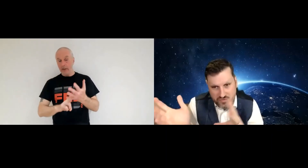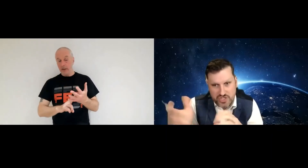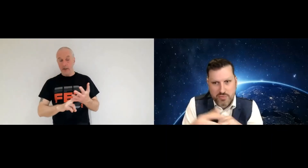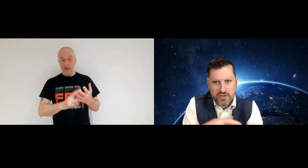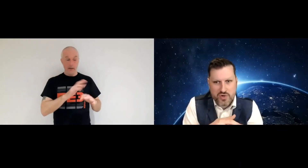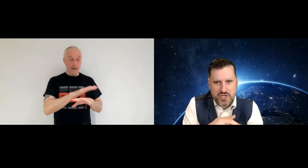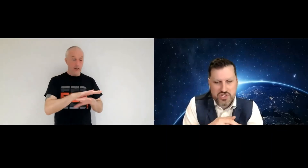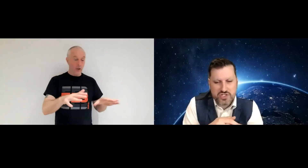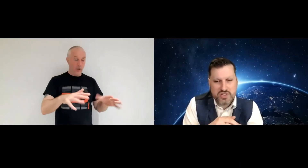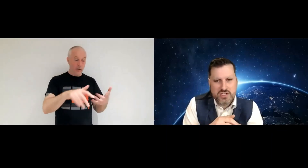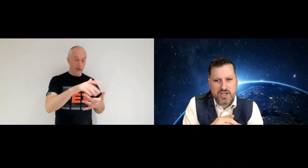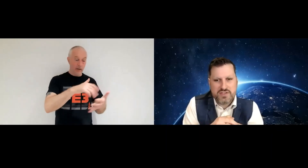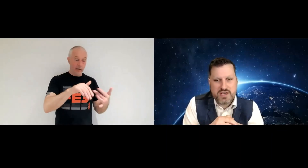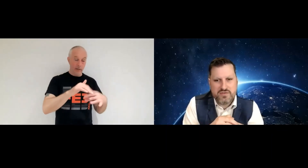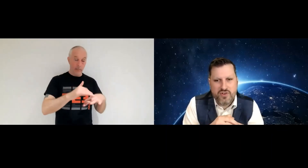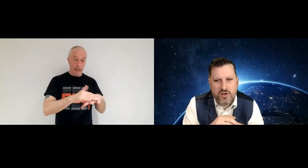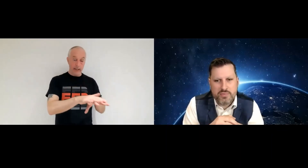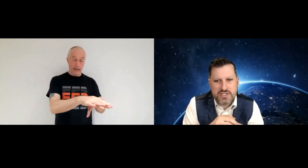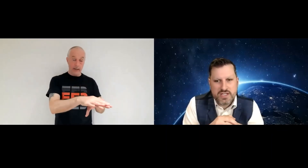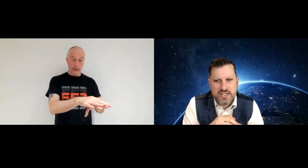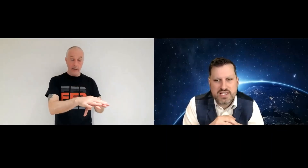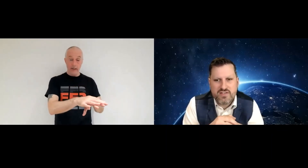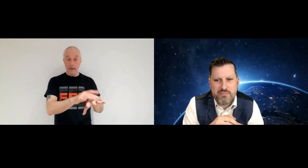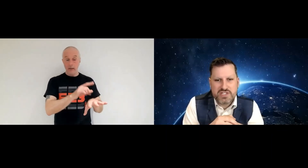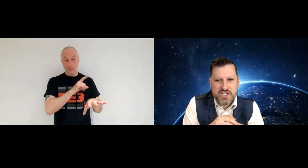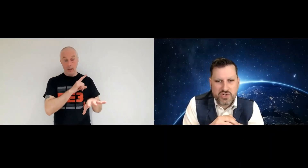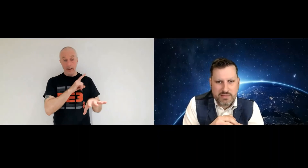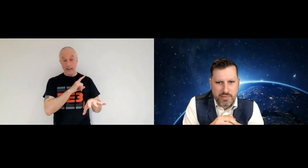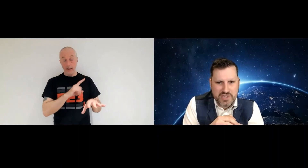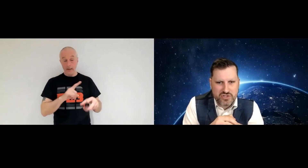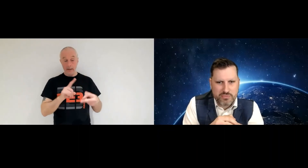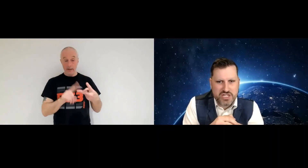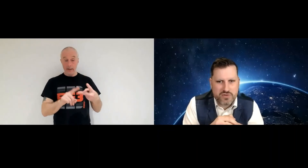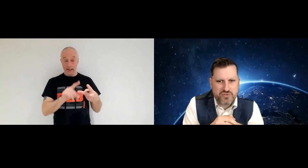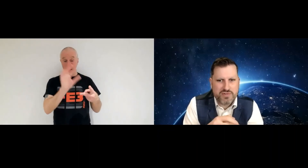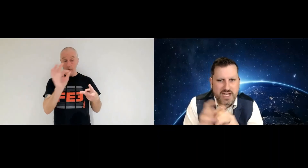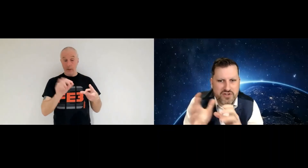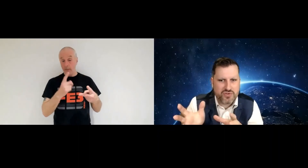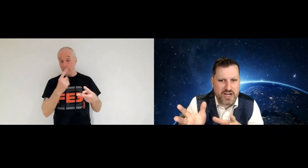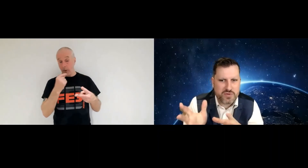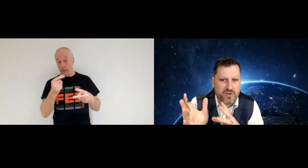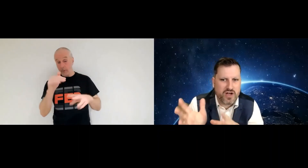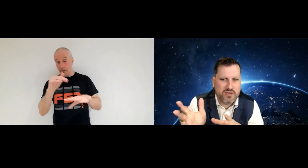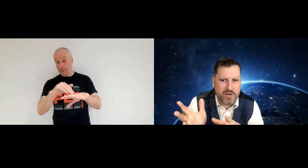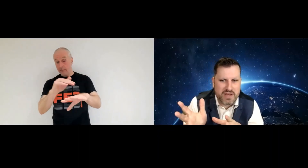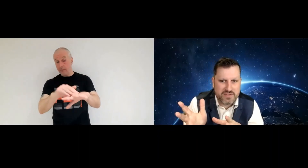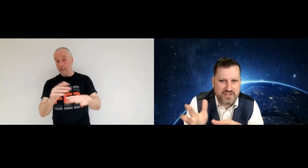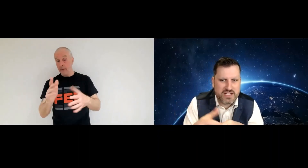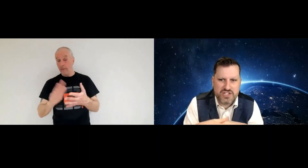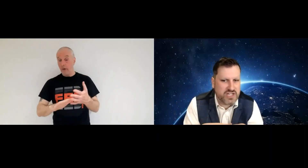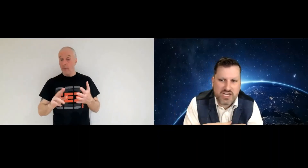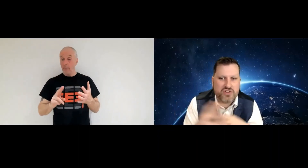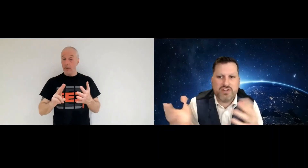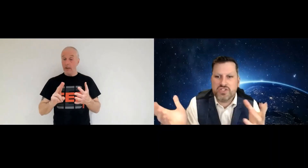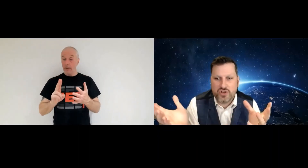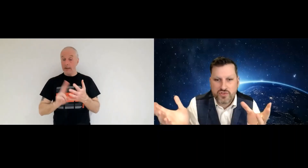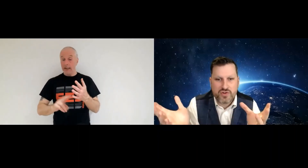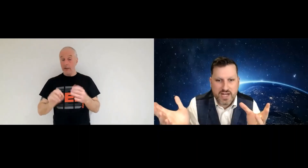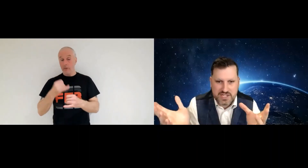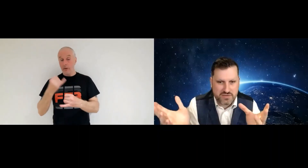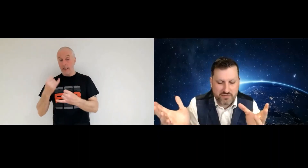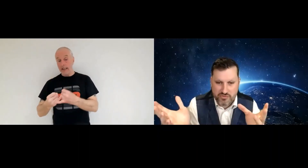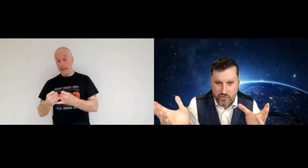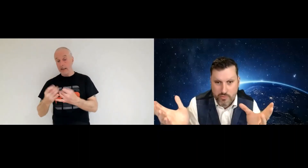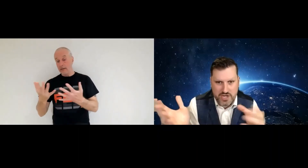this, is the first part of the question. And the second follow-up is there any potential impact on the materials from natural gas with higher blends, e.g. increased